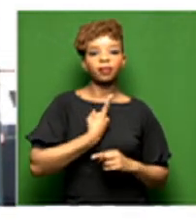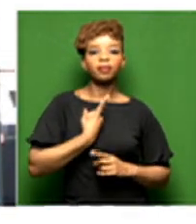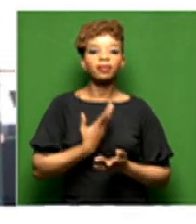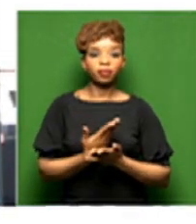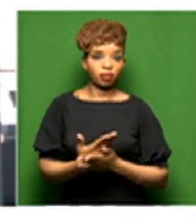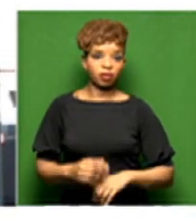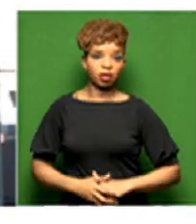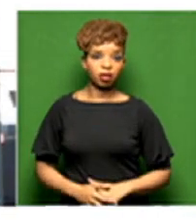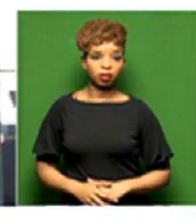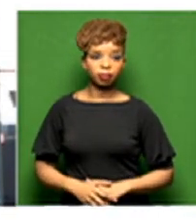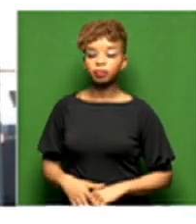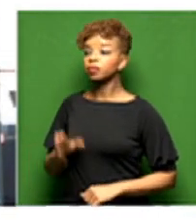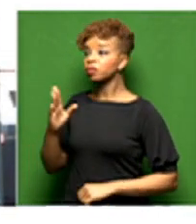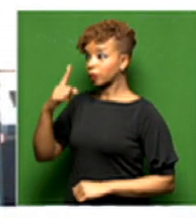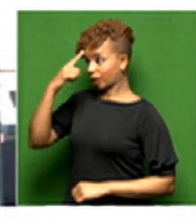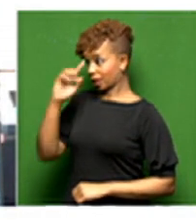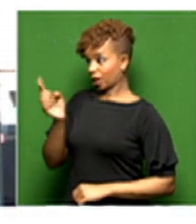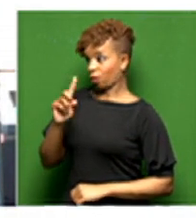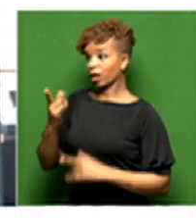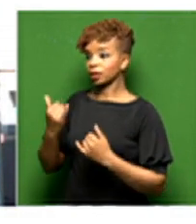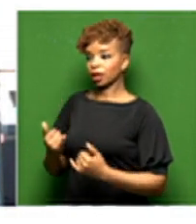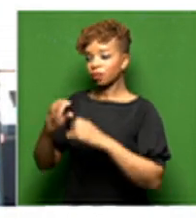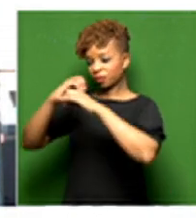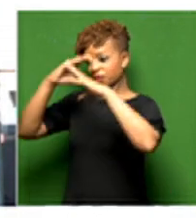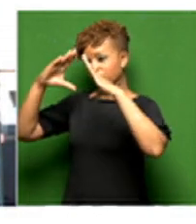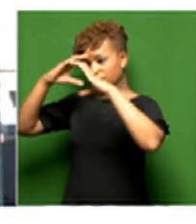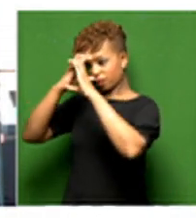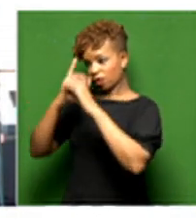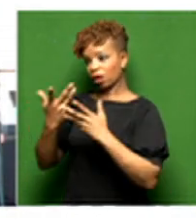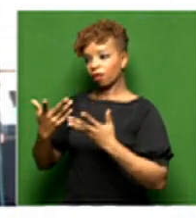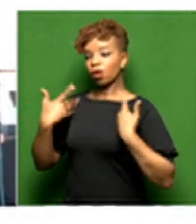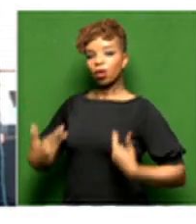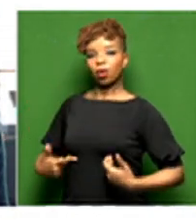focus on the immune system during COVID-19 in particular?